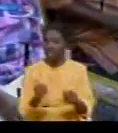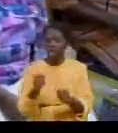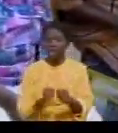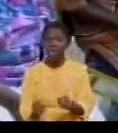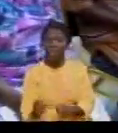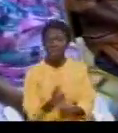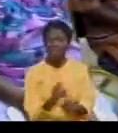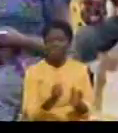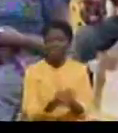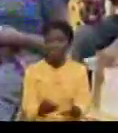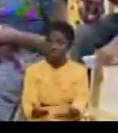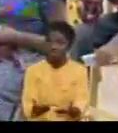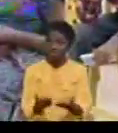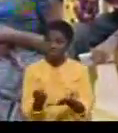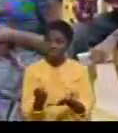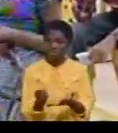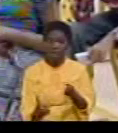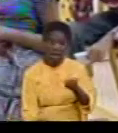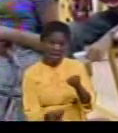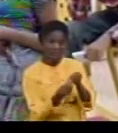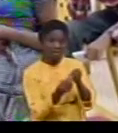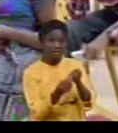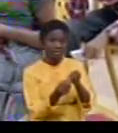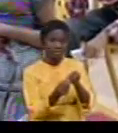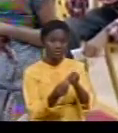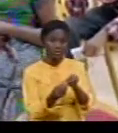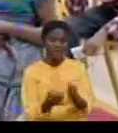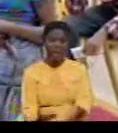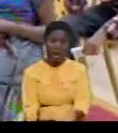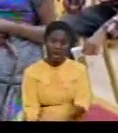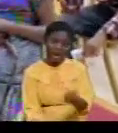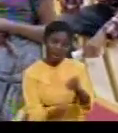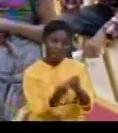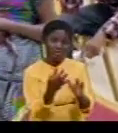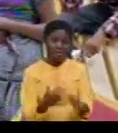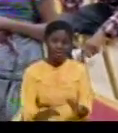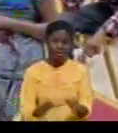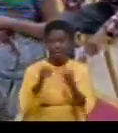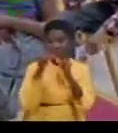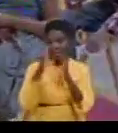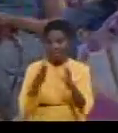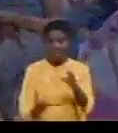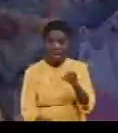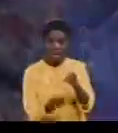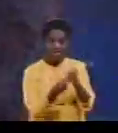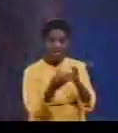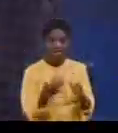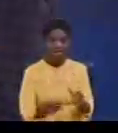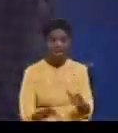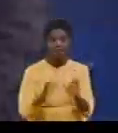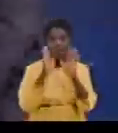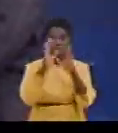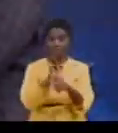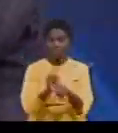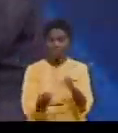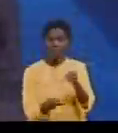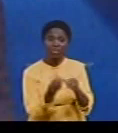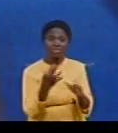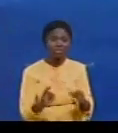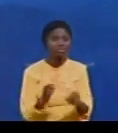that wants addition, addition of blessing, addition of miracle, addition of